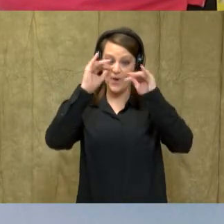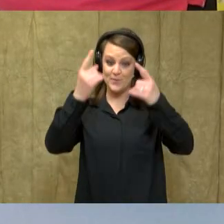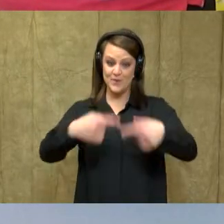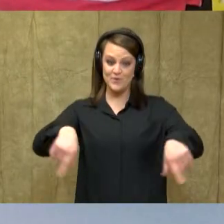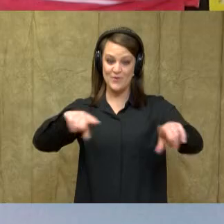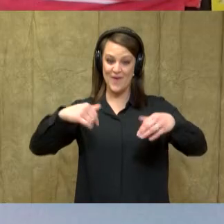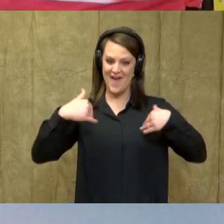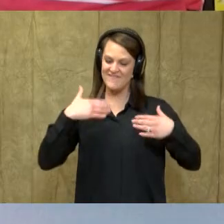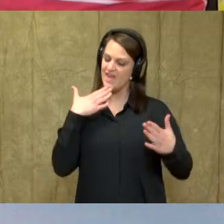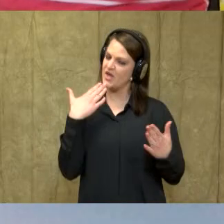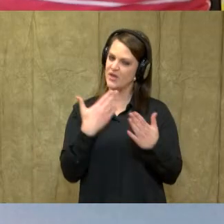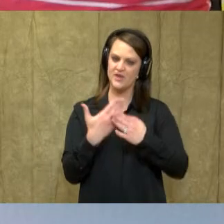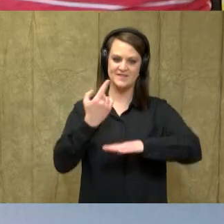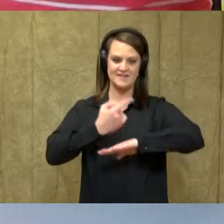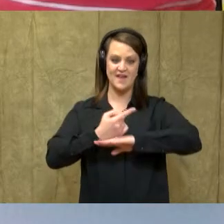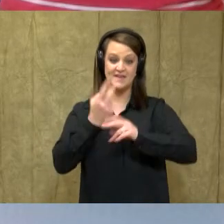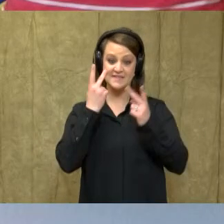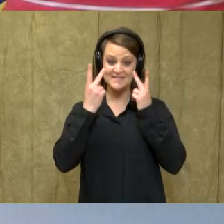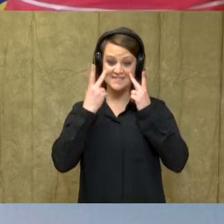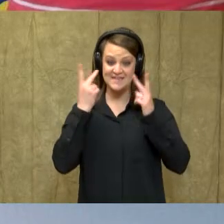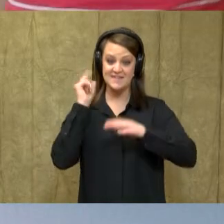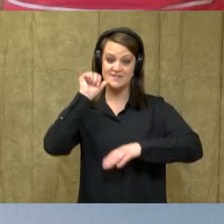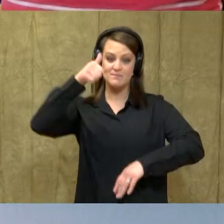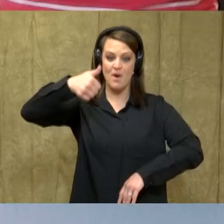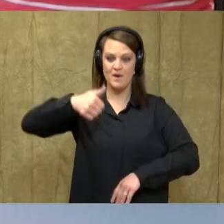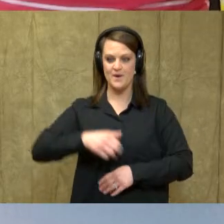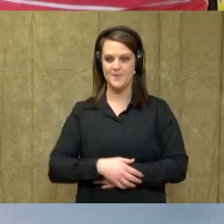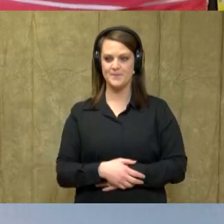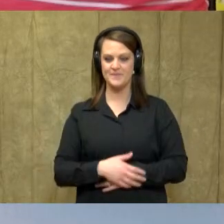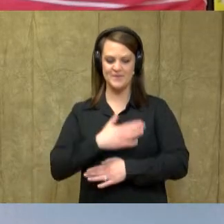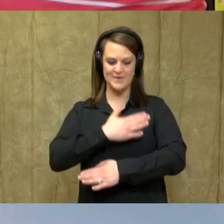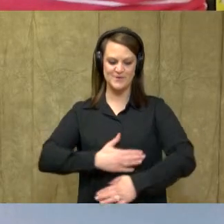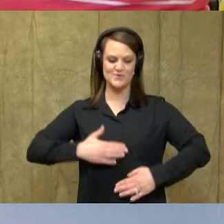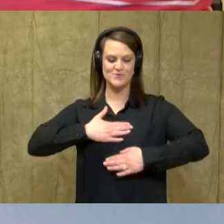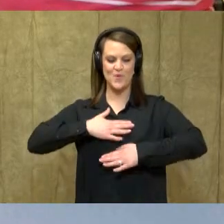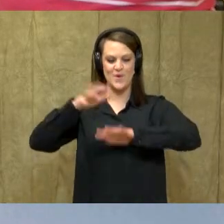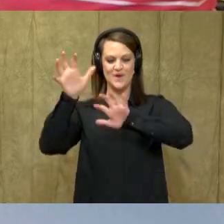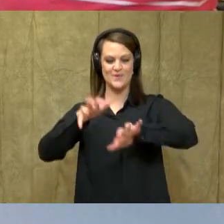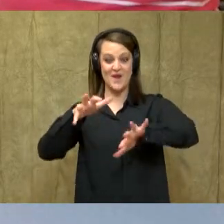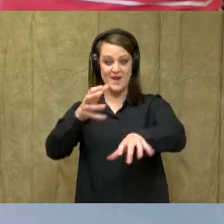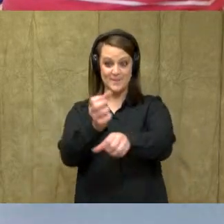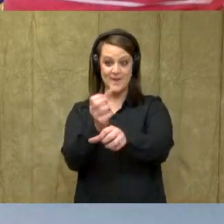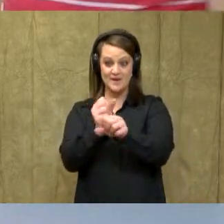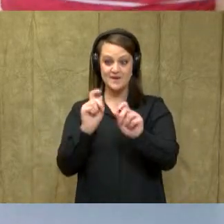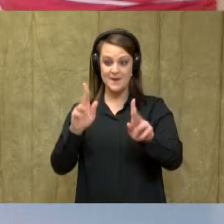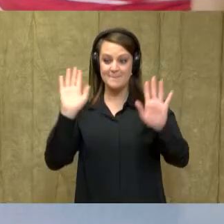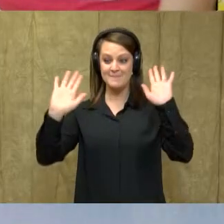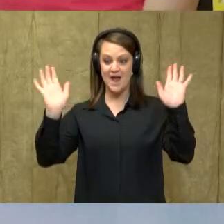great day. We'll see y'all tomorrow. Enjoy making your rain. Bye, guys.